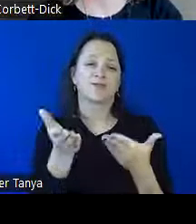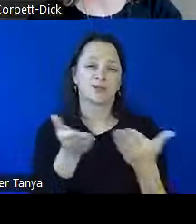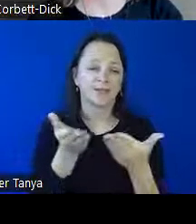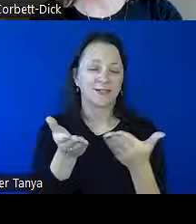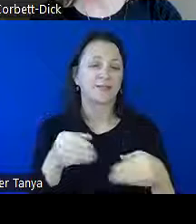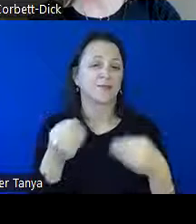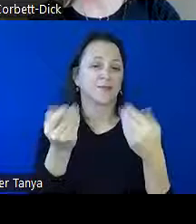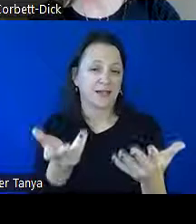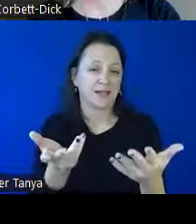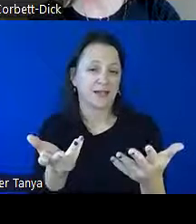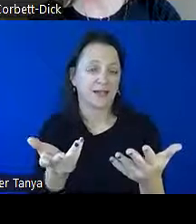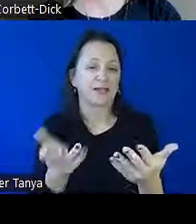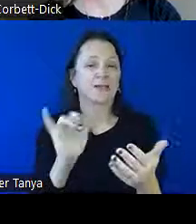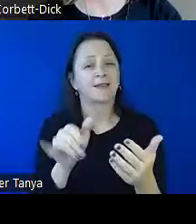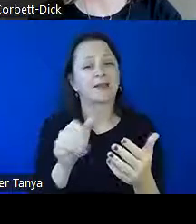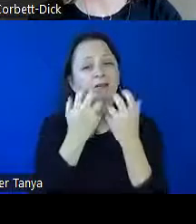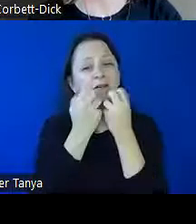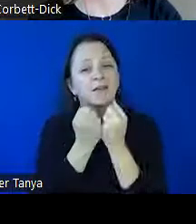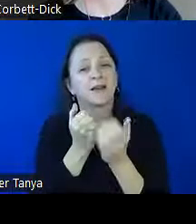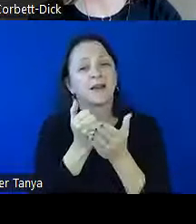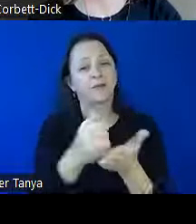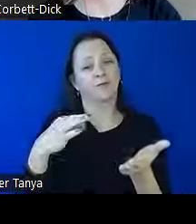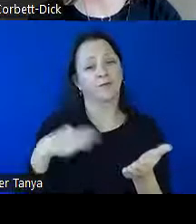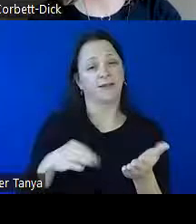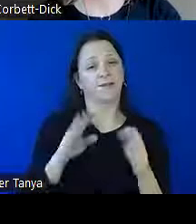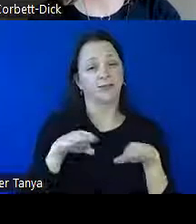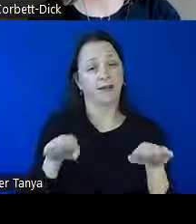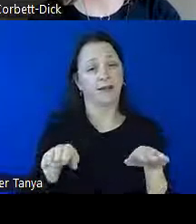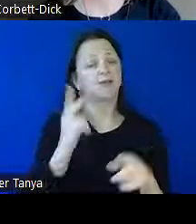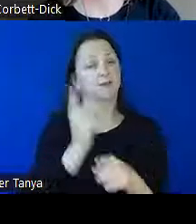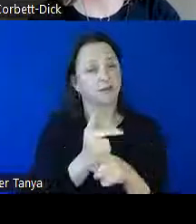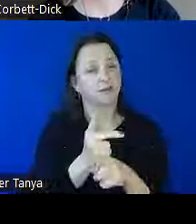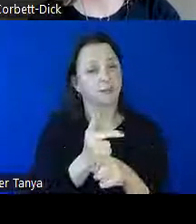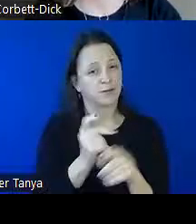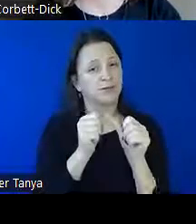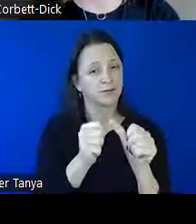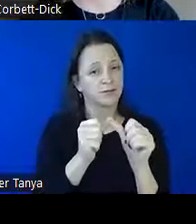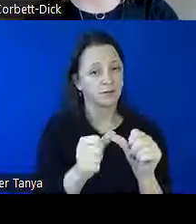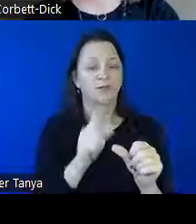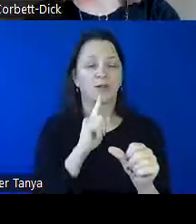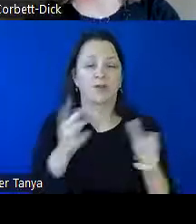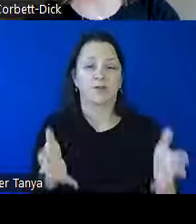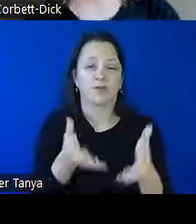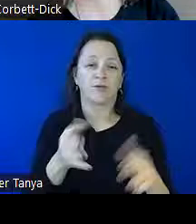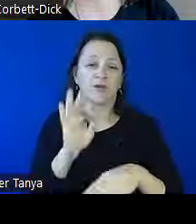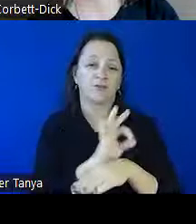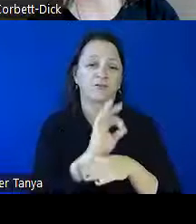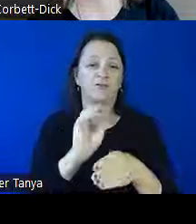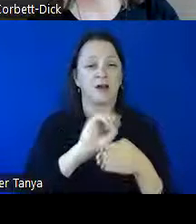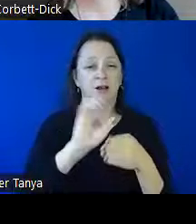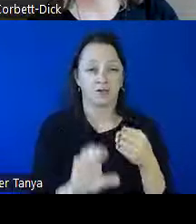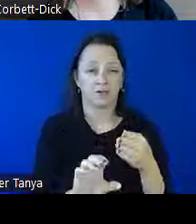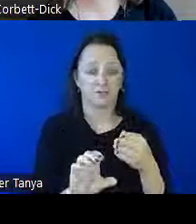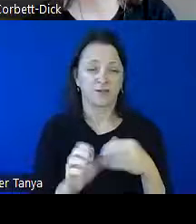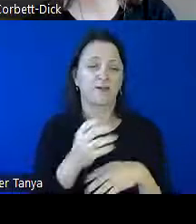are valued and useful for the child are preserved, and really promoting those functional outcomes and